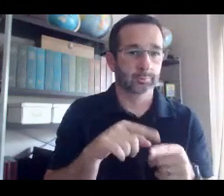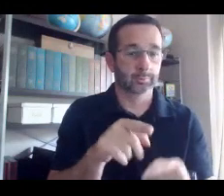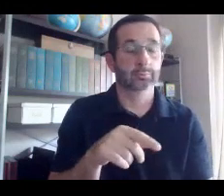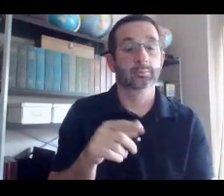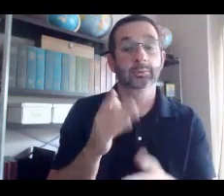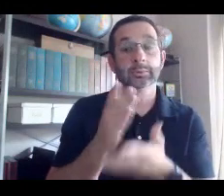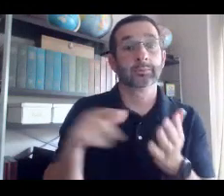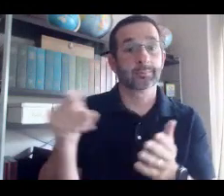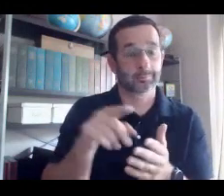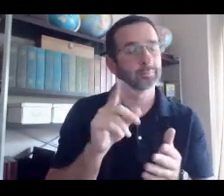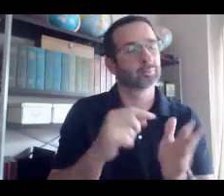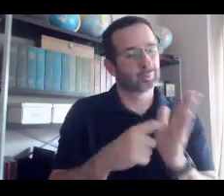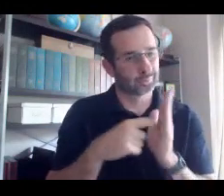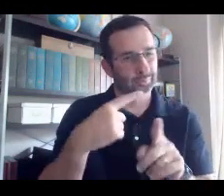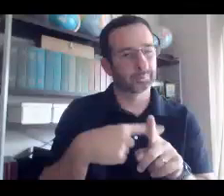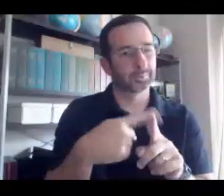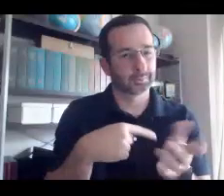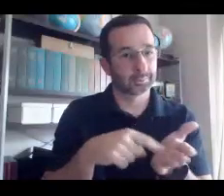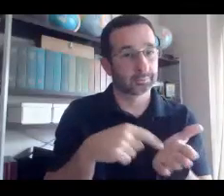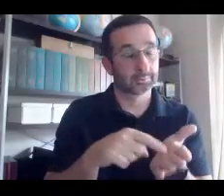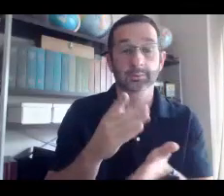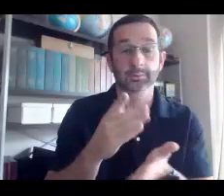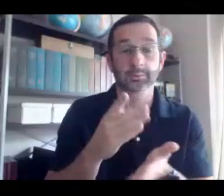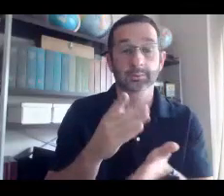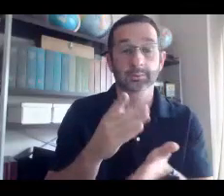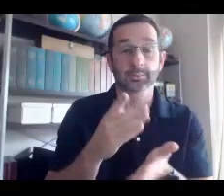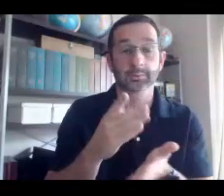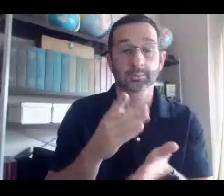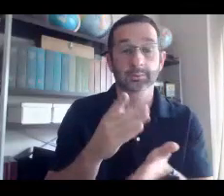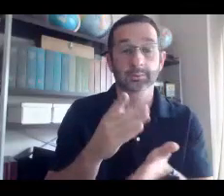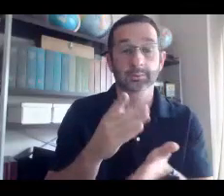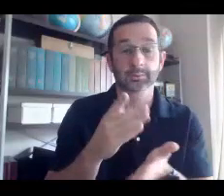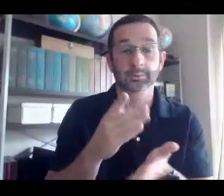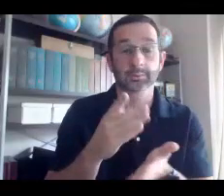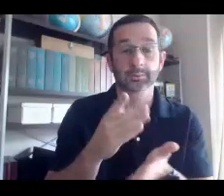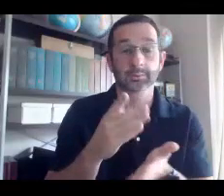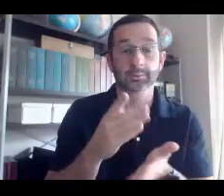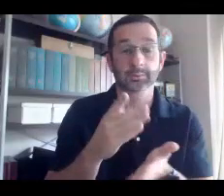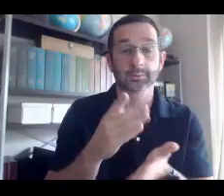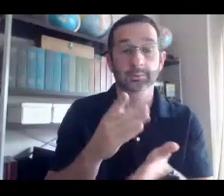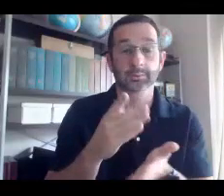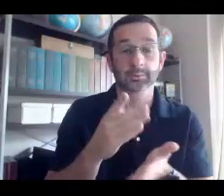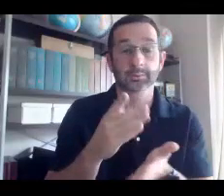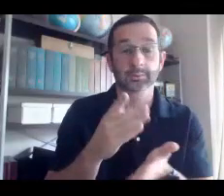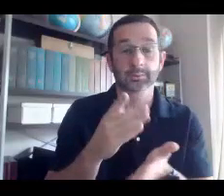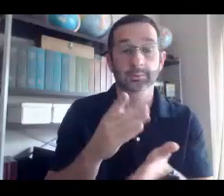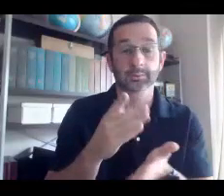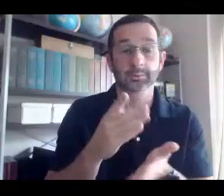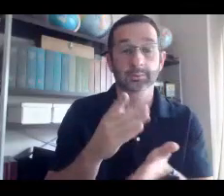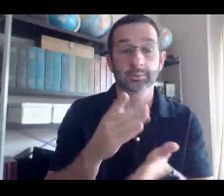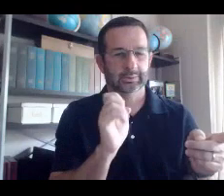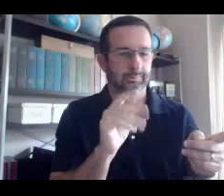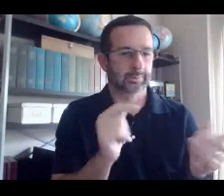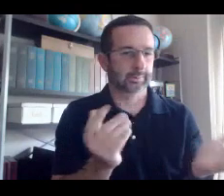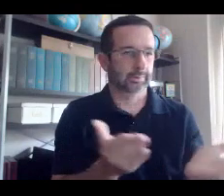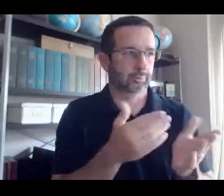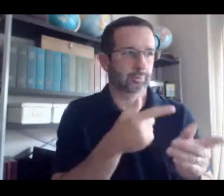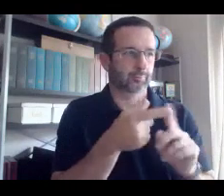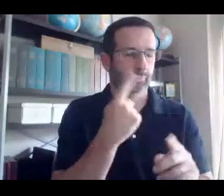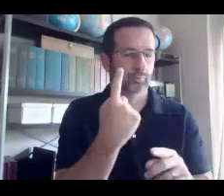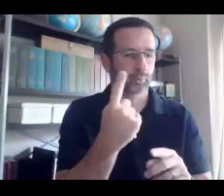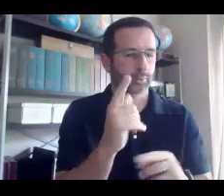and find out the options that are available to you. Some loan servicers require monthly payments, some do not require monthly payments to be